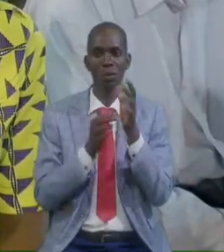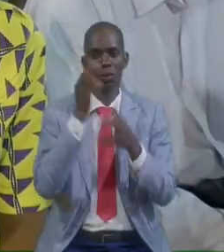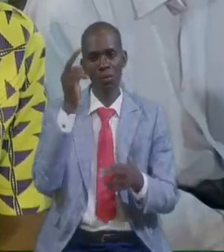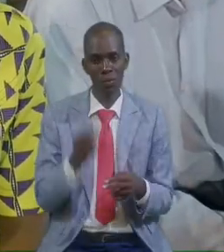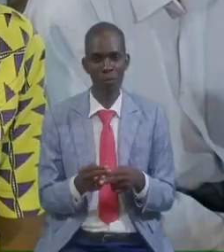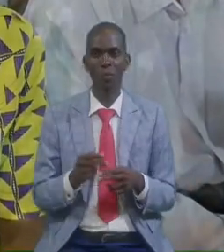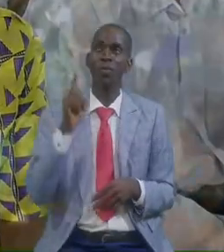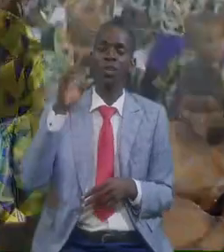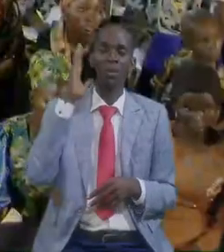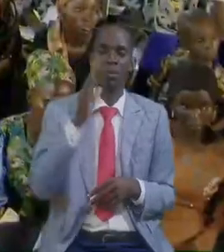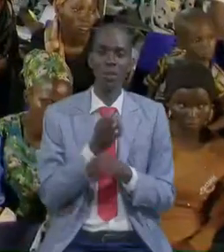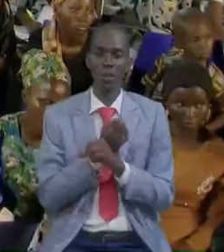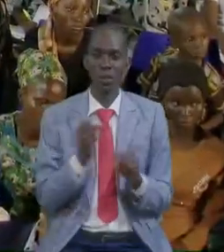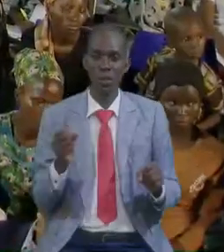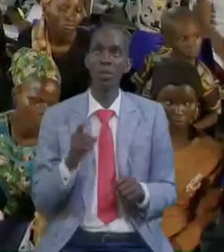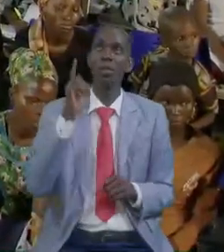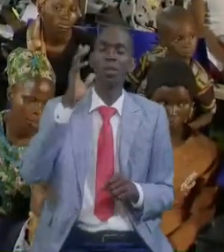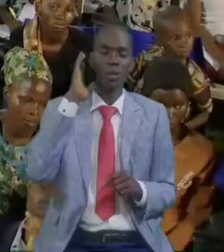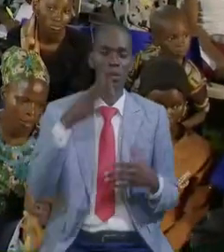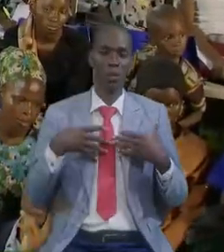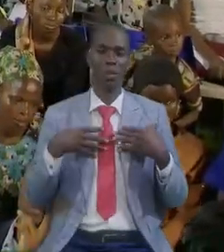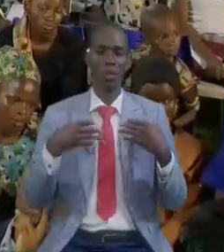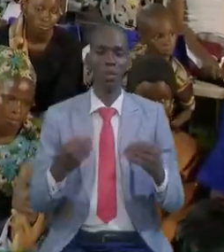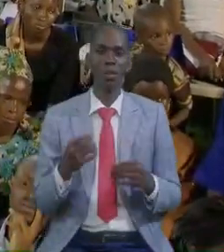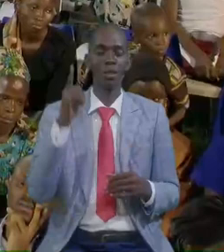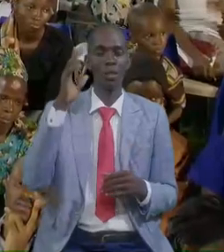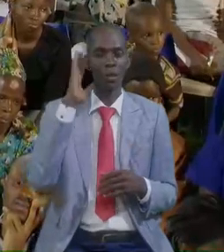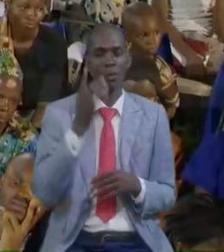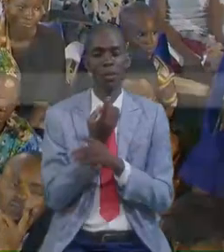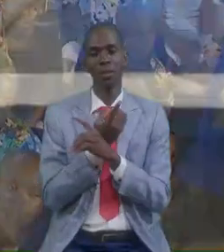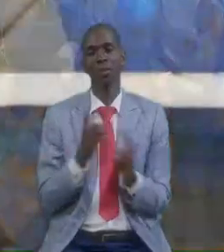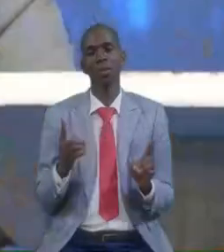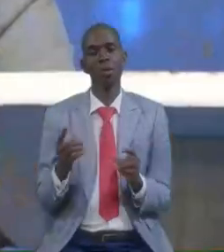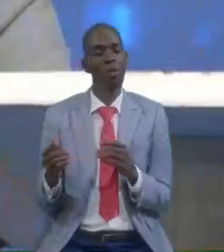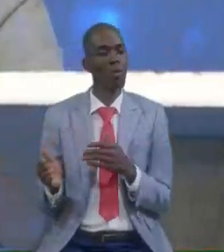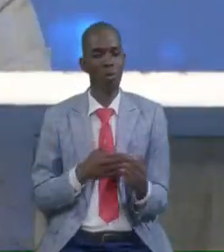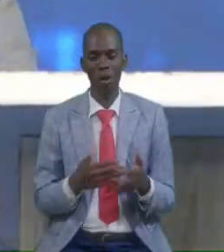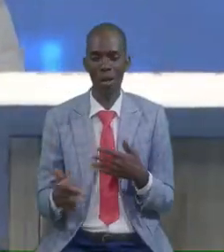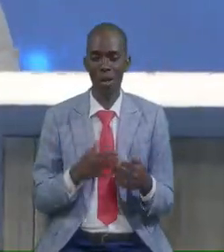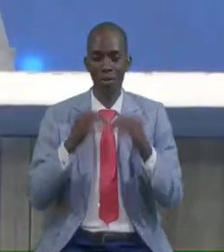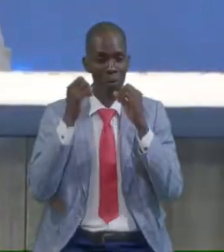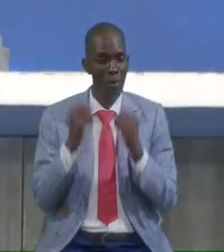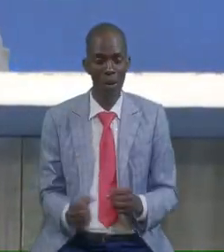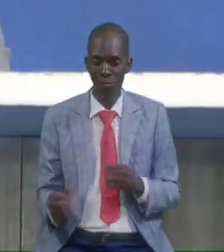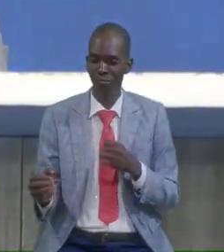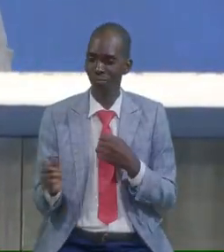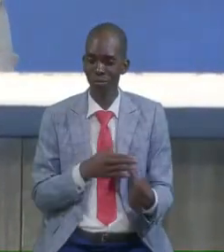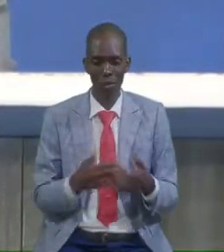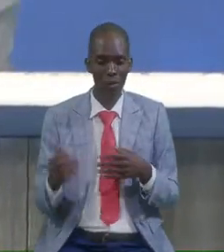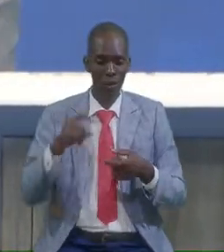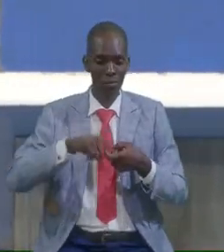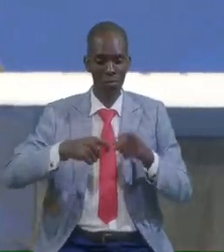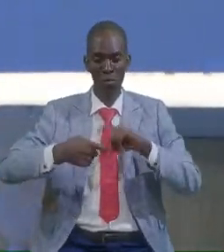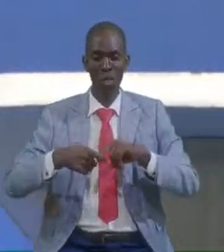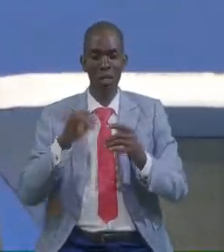will heal, it will deliver. Whatever power, whatever chain binds